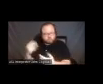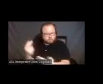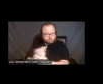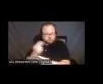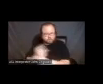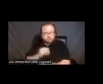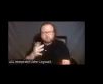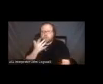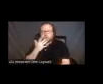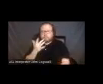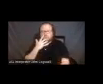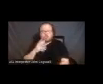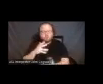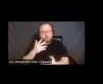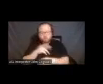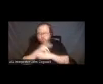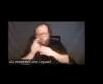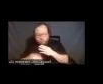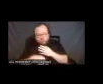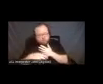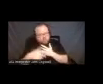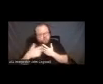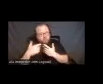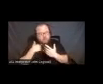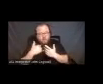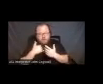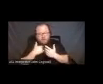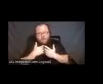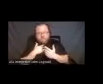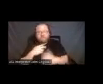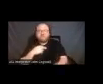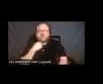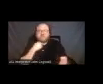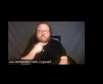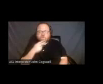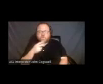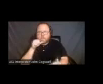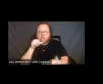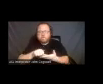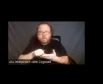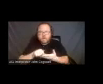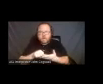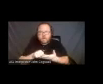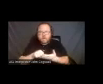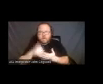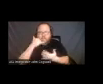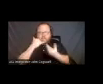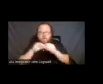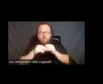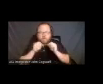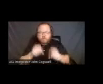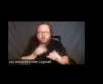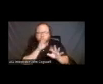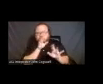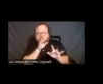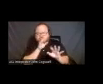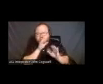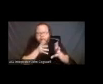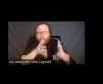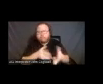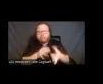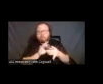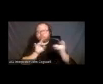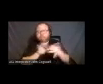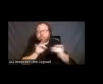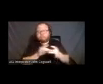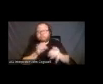preferred, there was also a dedicated voicemail hotline that they could call and just leave their feedback verbally instead.